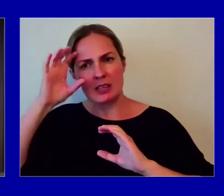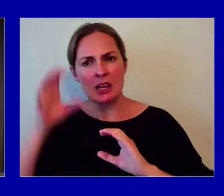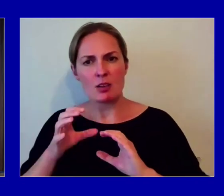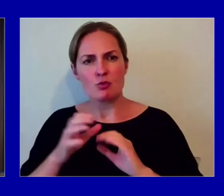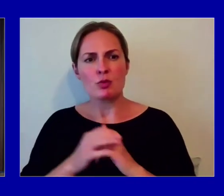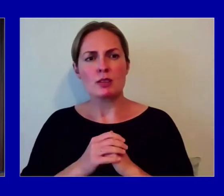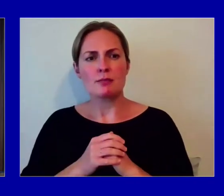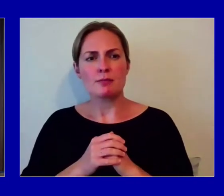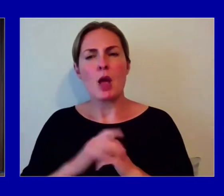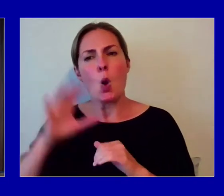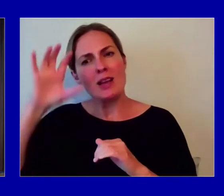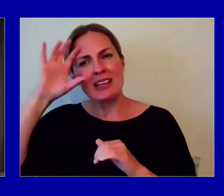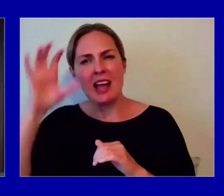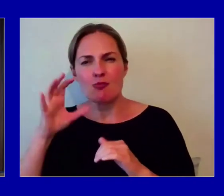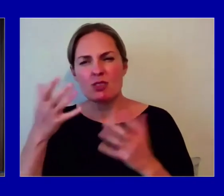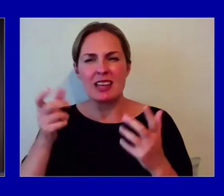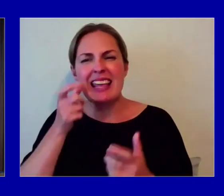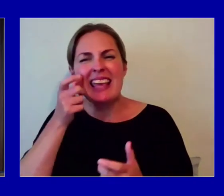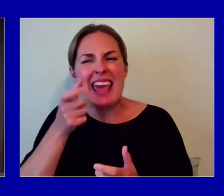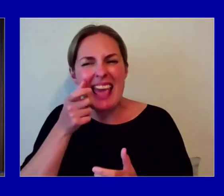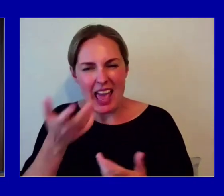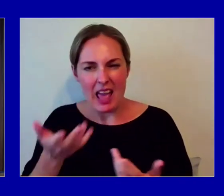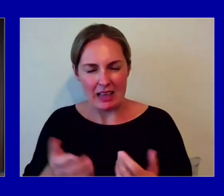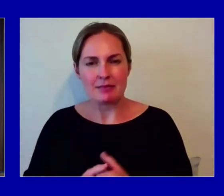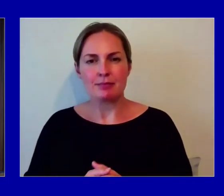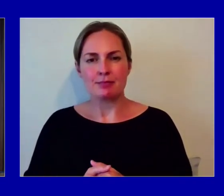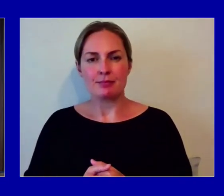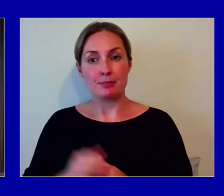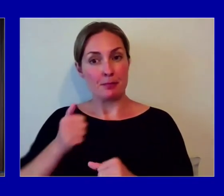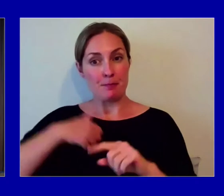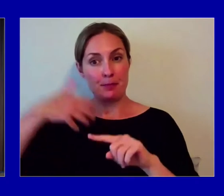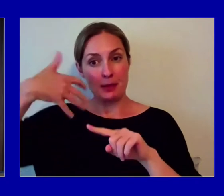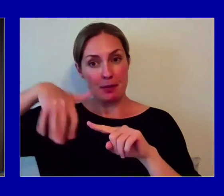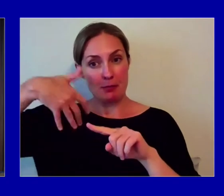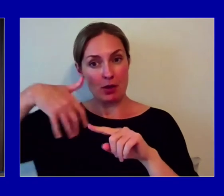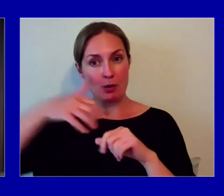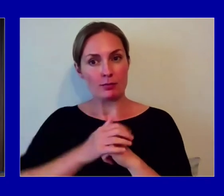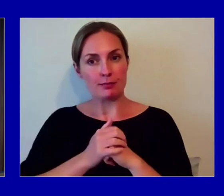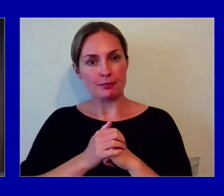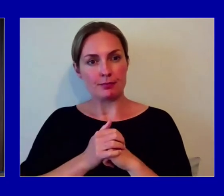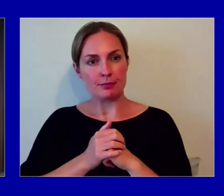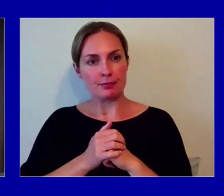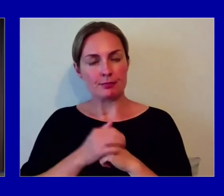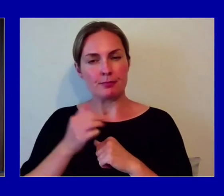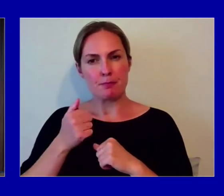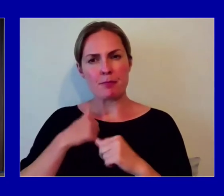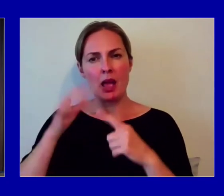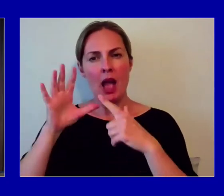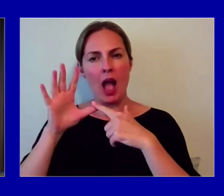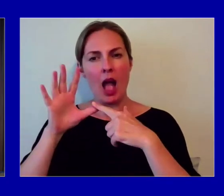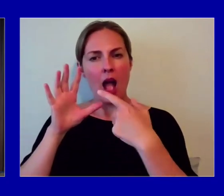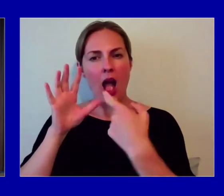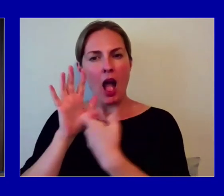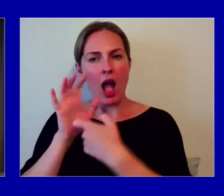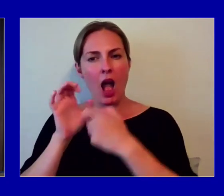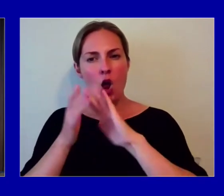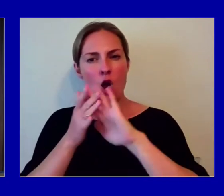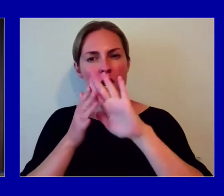So, for me, my background is as an archaeologist, and when I think about fire and humans,